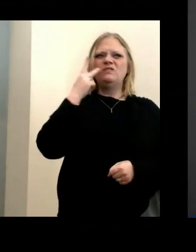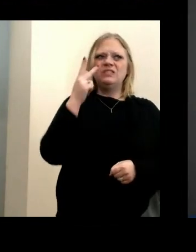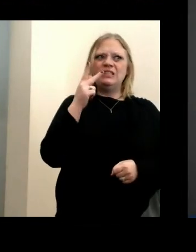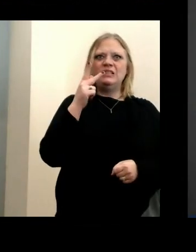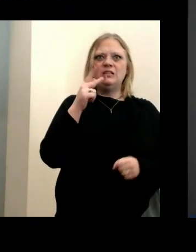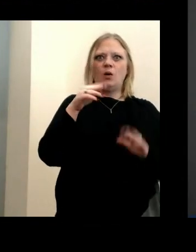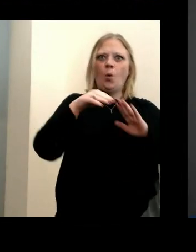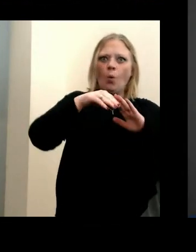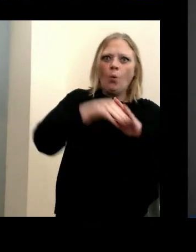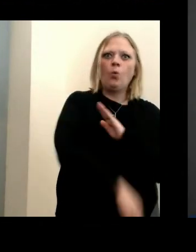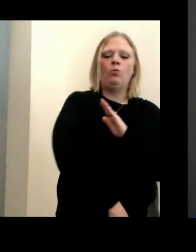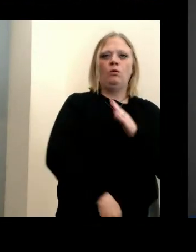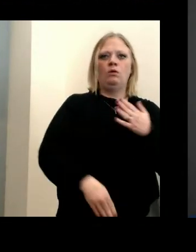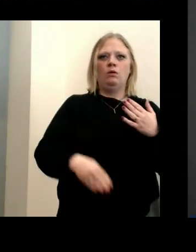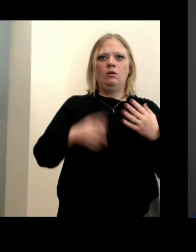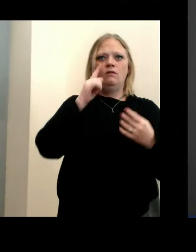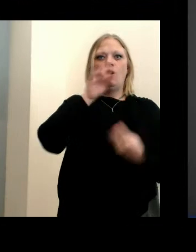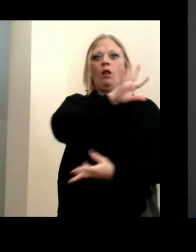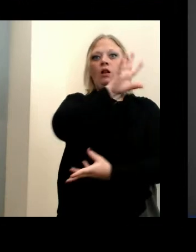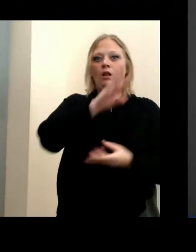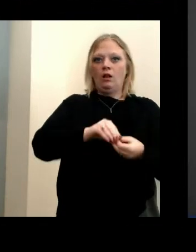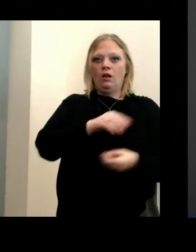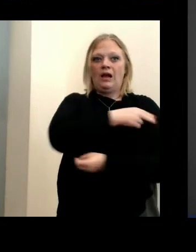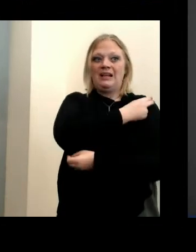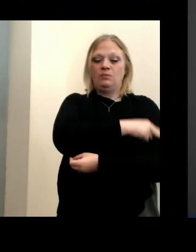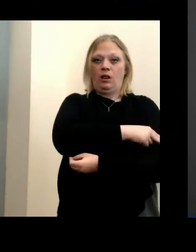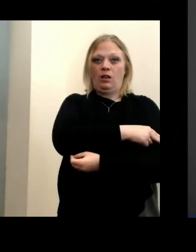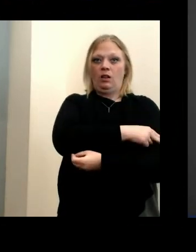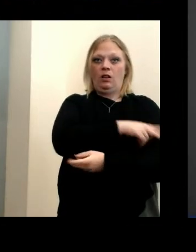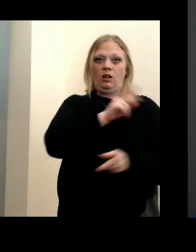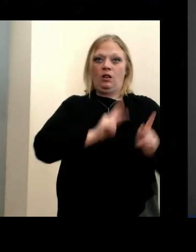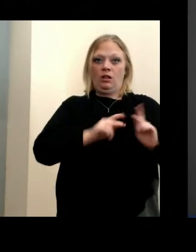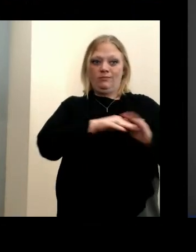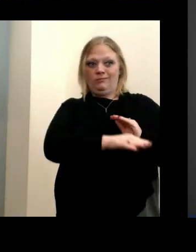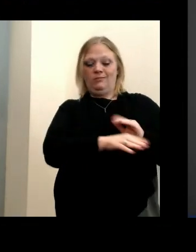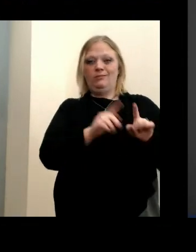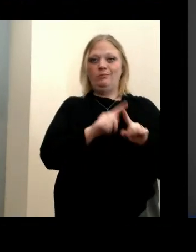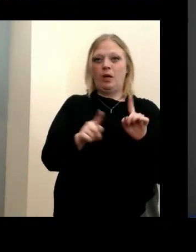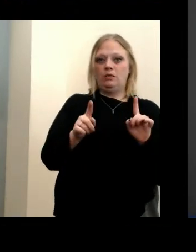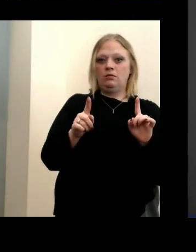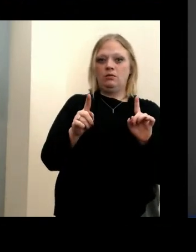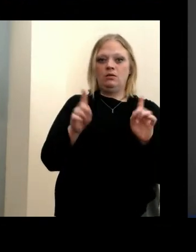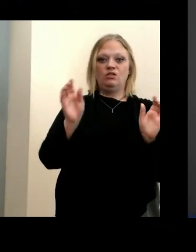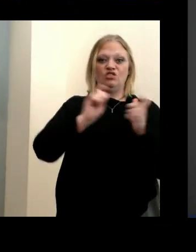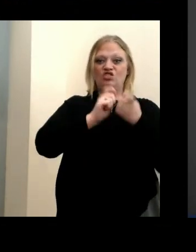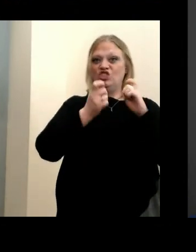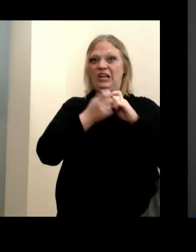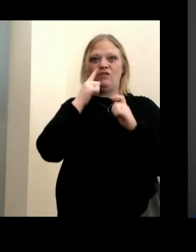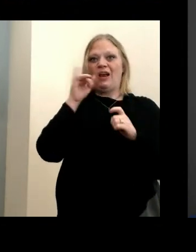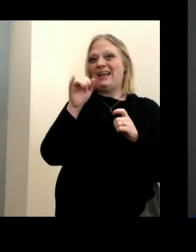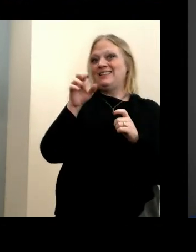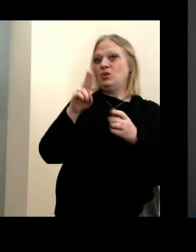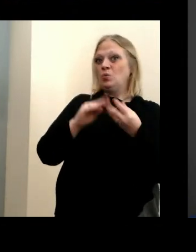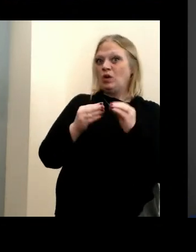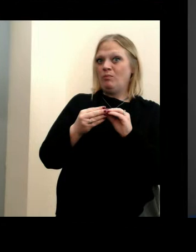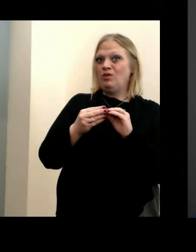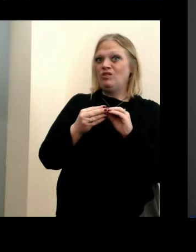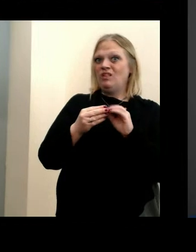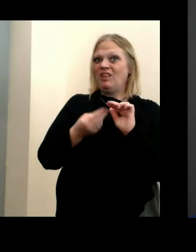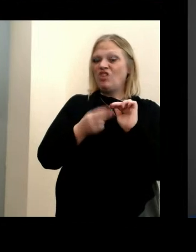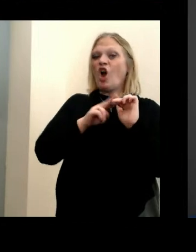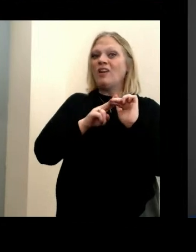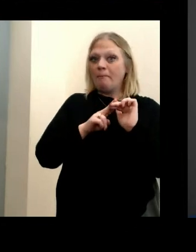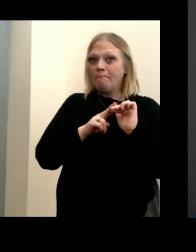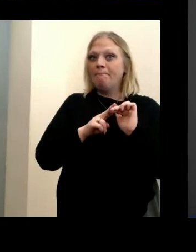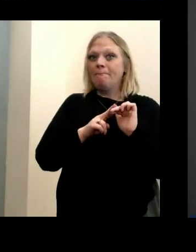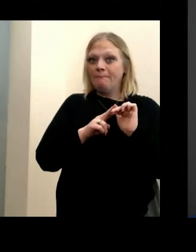drop lately in overall hospitalizations, but we have not seen a change with regards to the ICU numbers, and actually they've gone up.